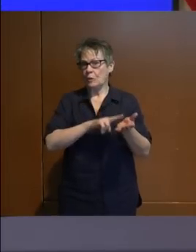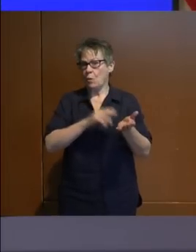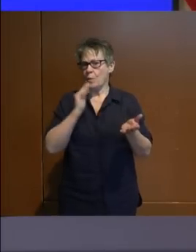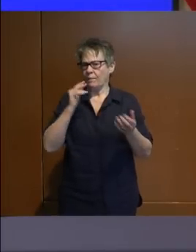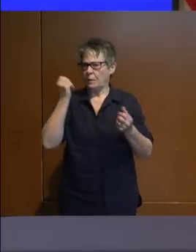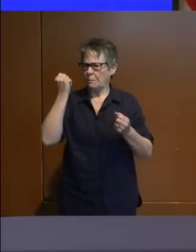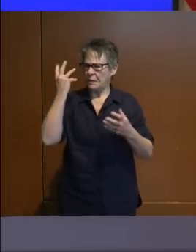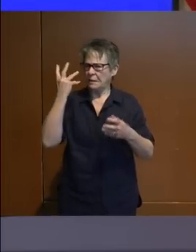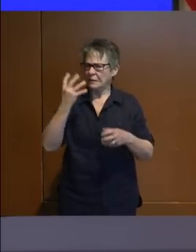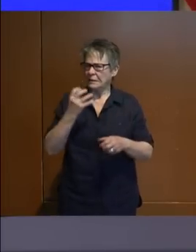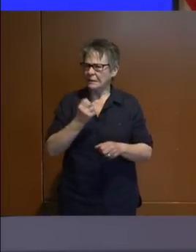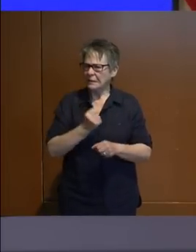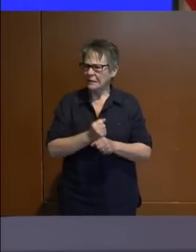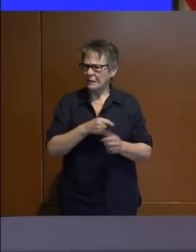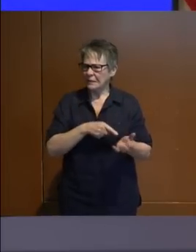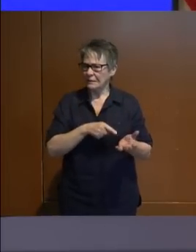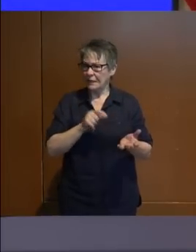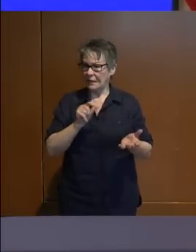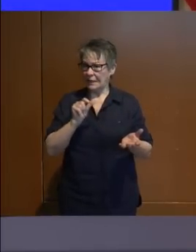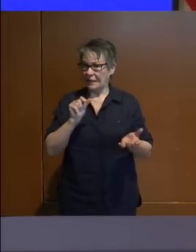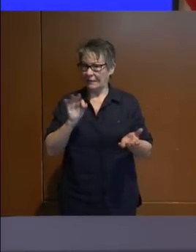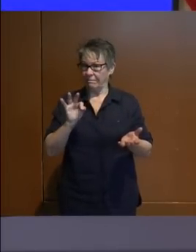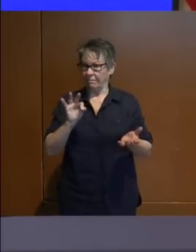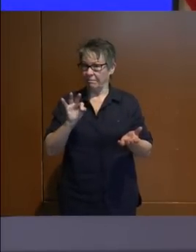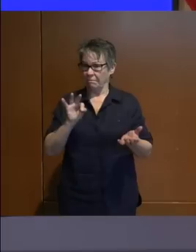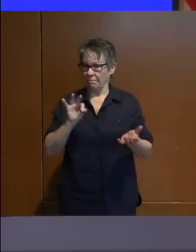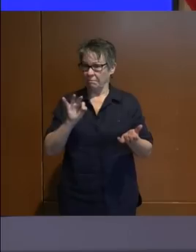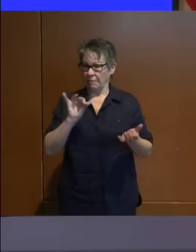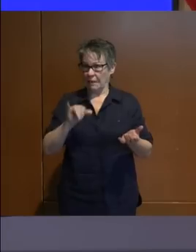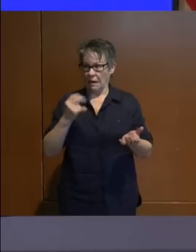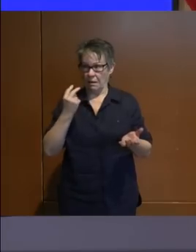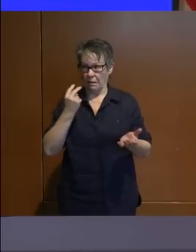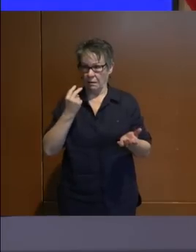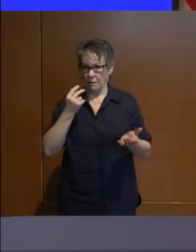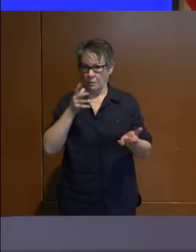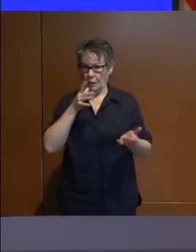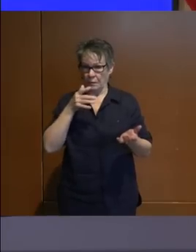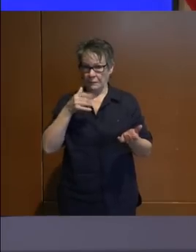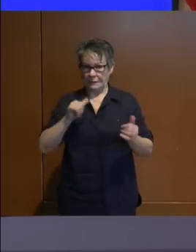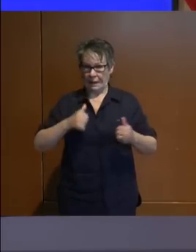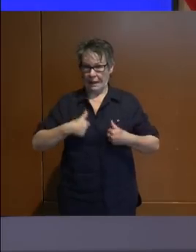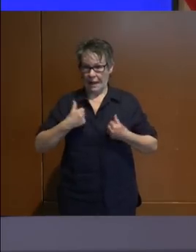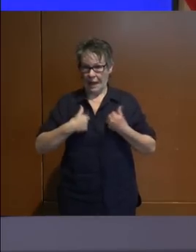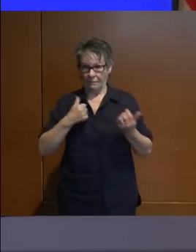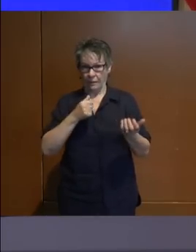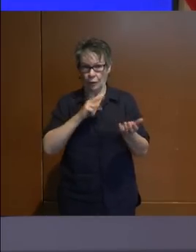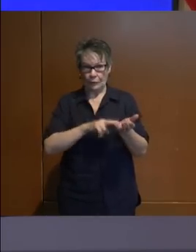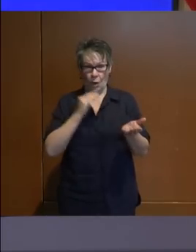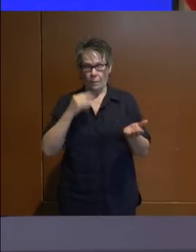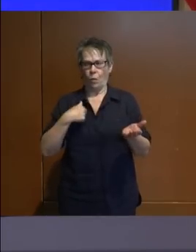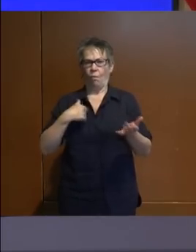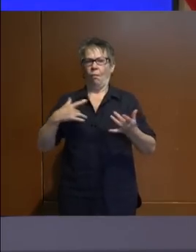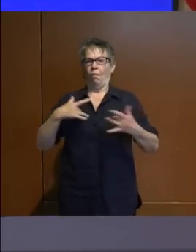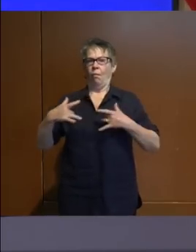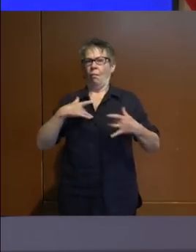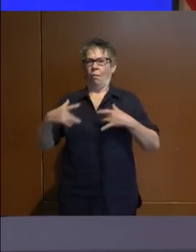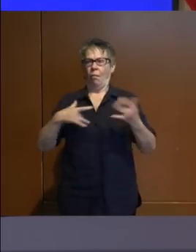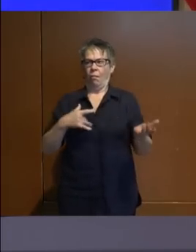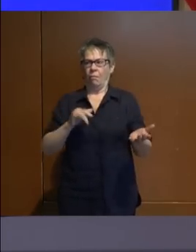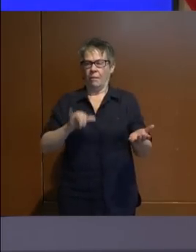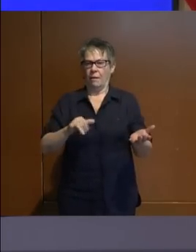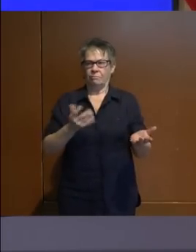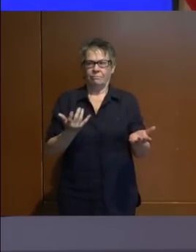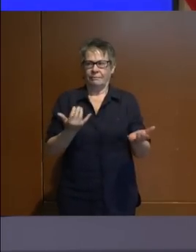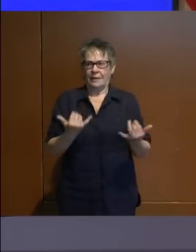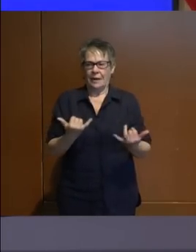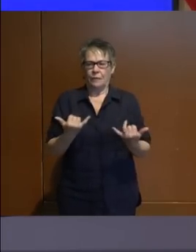be quite concerned about, as I know you are, Judy. So more on that in a little bit. So God bless Mom. Joining me up here today, again, the woman